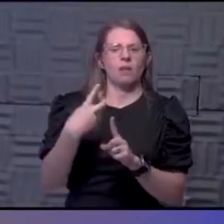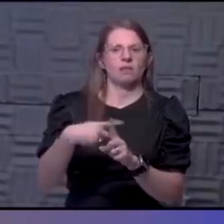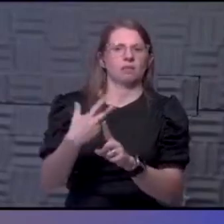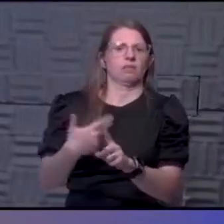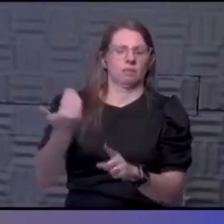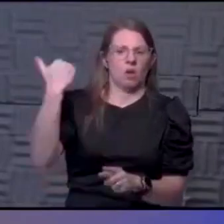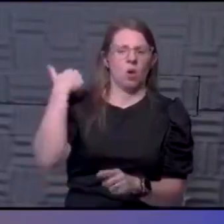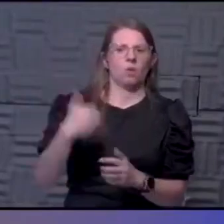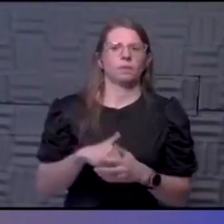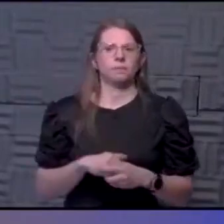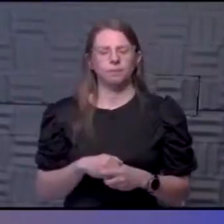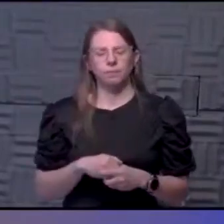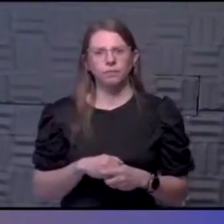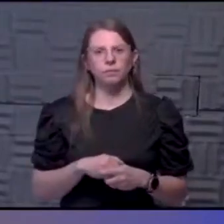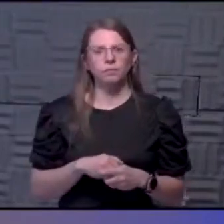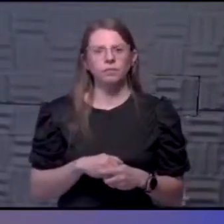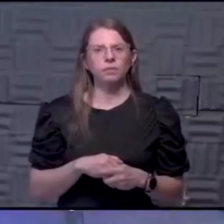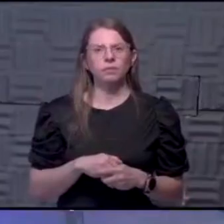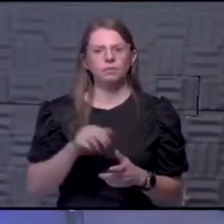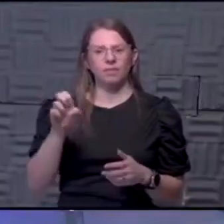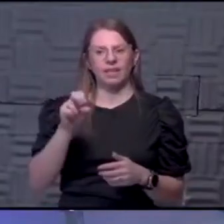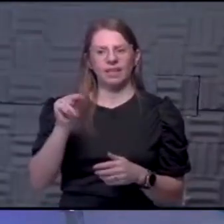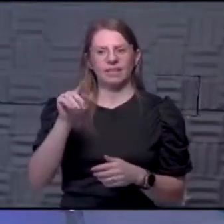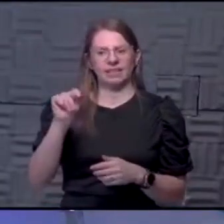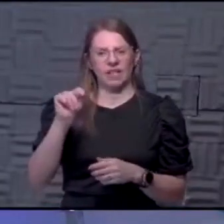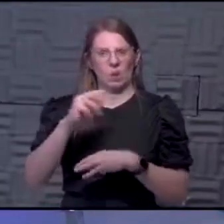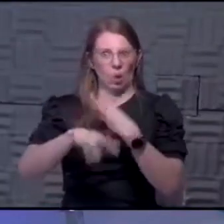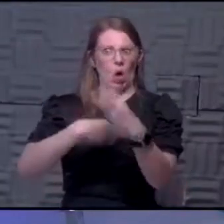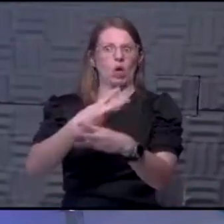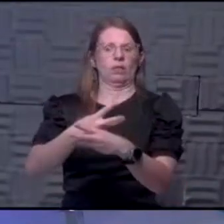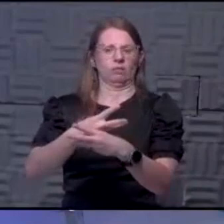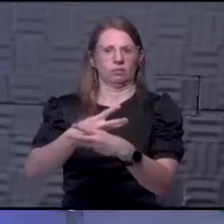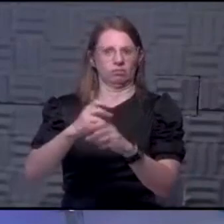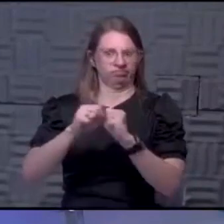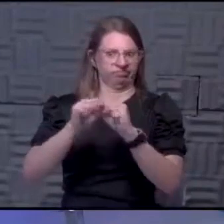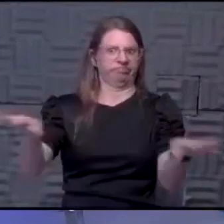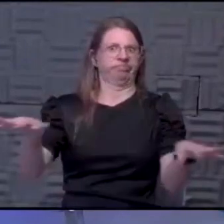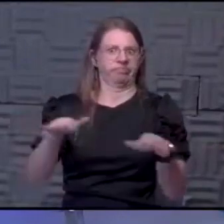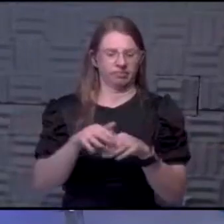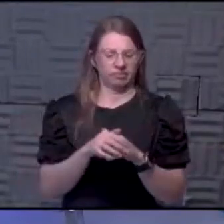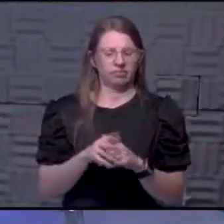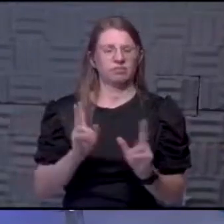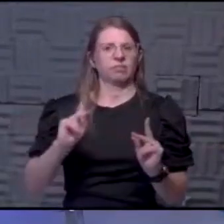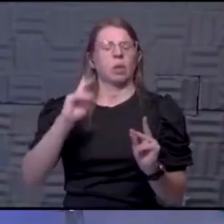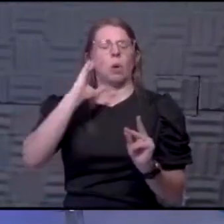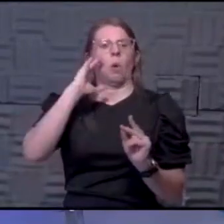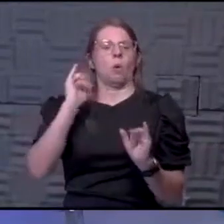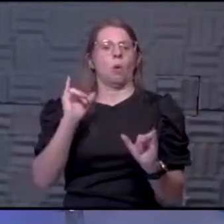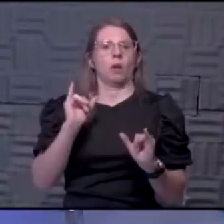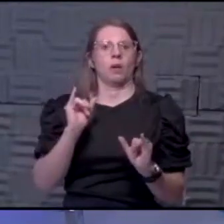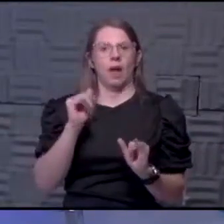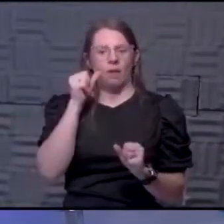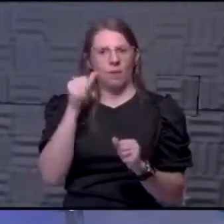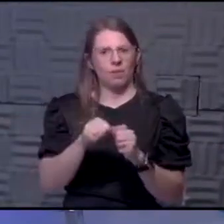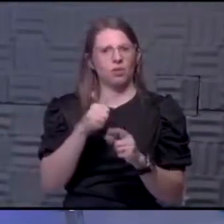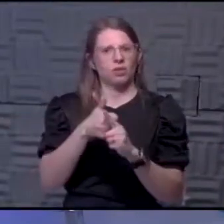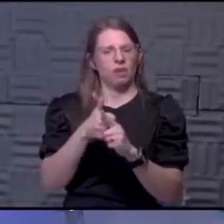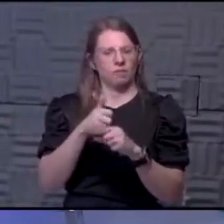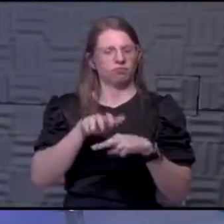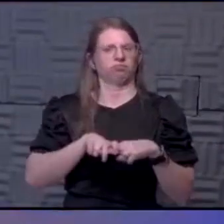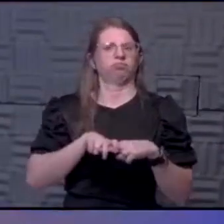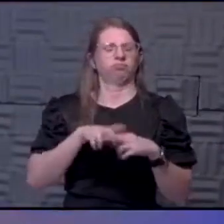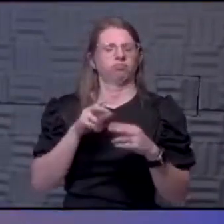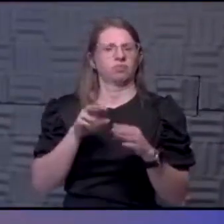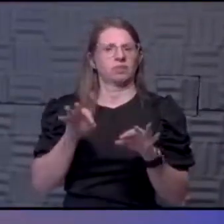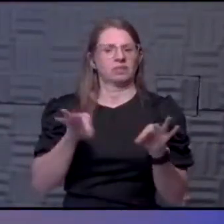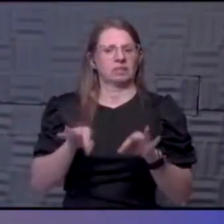of symptoms on everybody's radar. I think it came out of the ENT world that people were Yeah. seeing, and I believe that was with the first publication. I remember your chair talking about it a little bit one Yeah, time. and